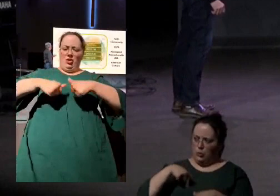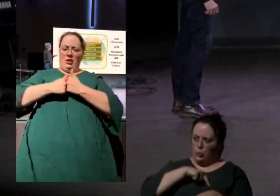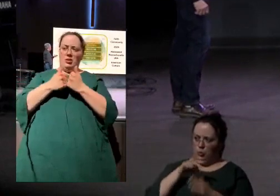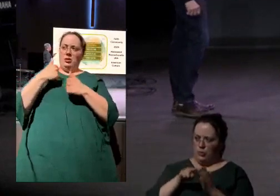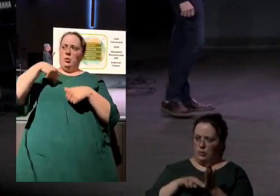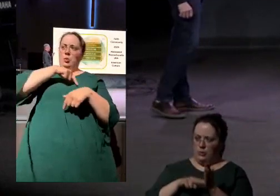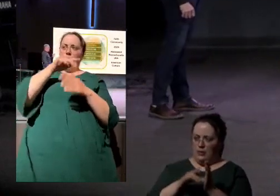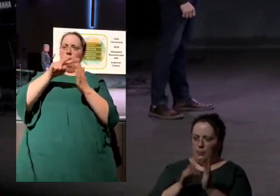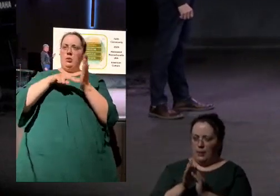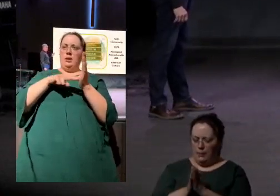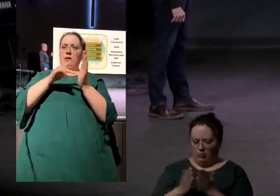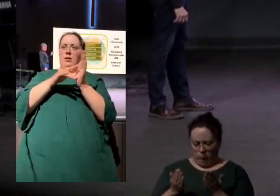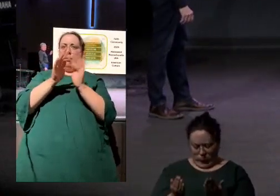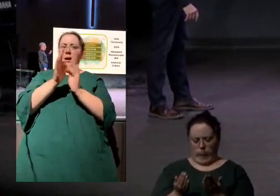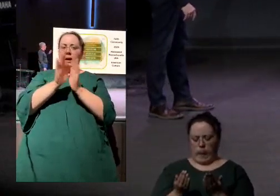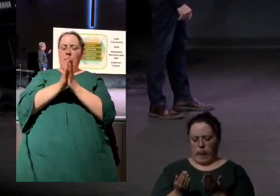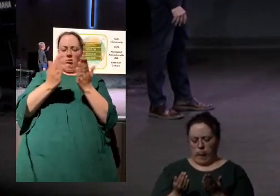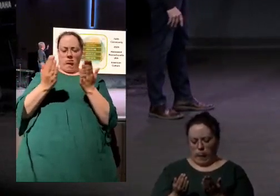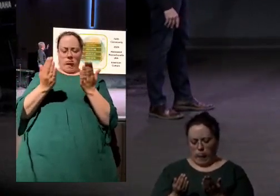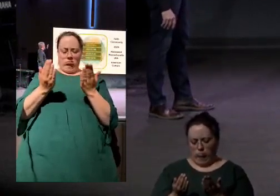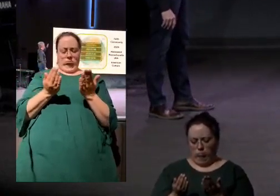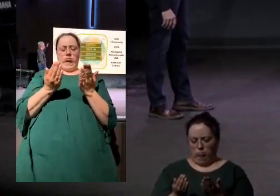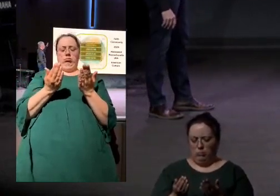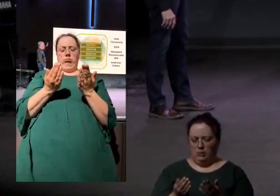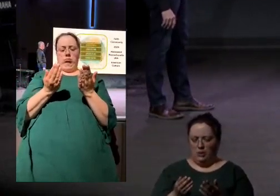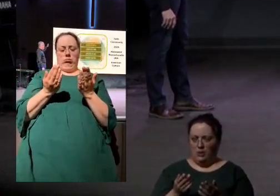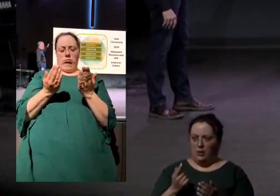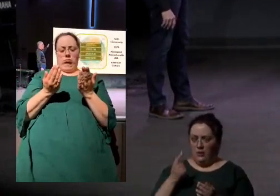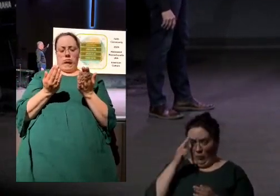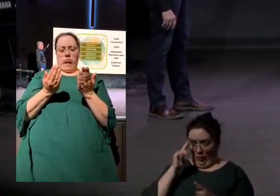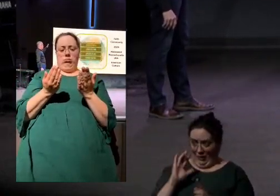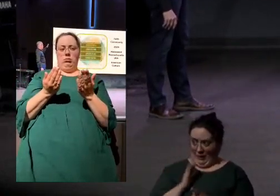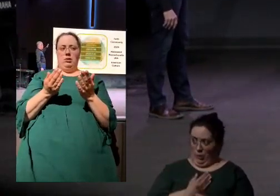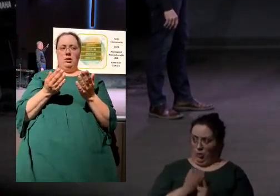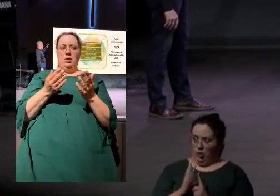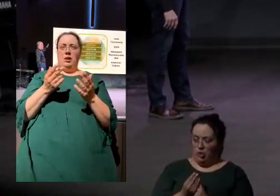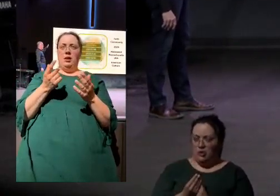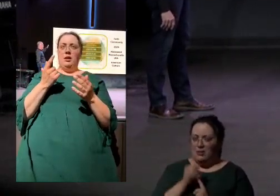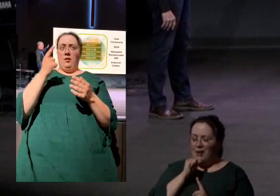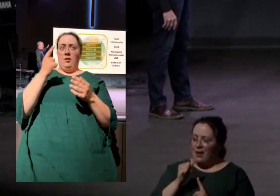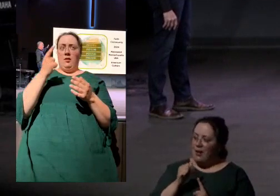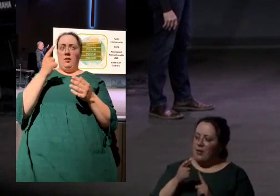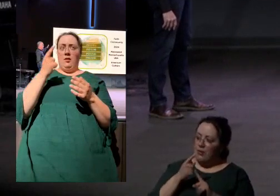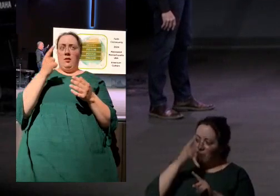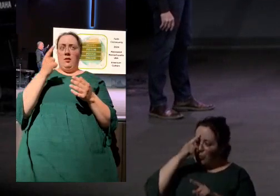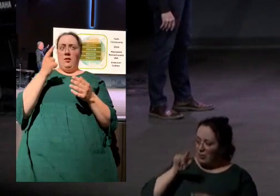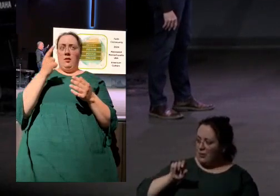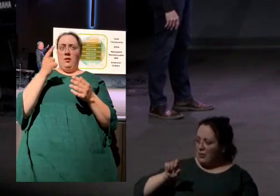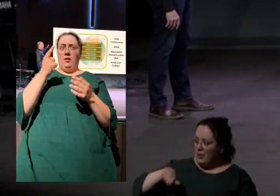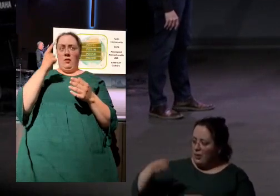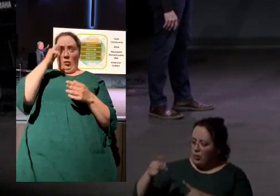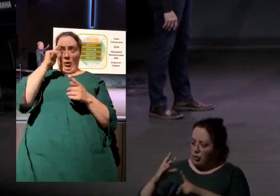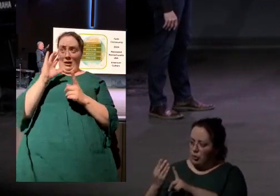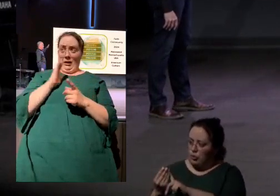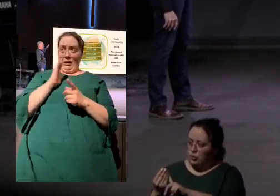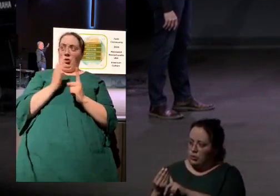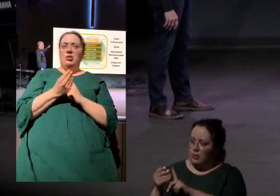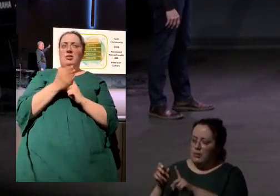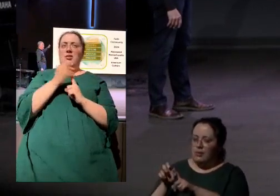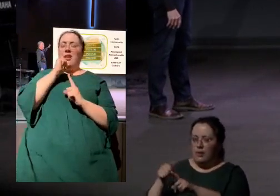Old Testament that we talked about was written to Israel, a nation, at a specific period of human